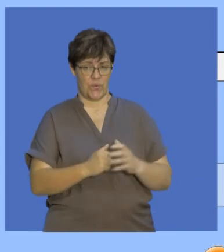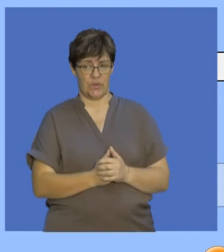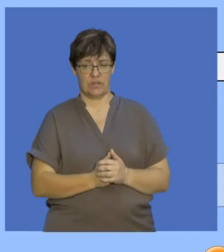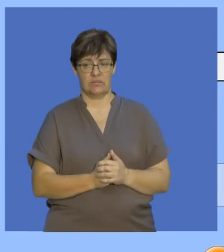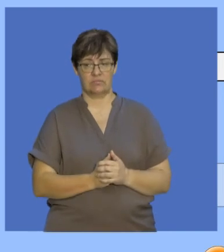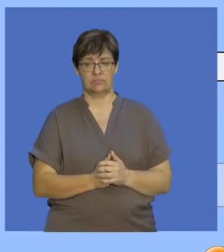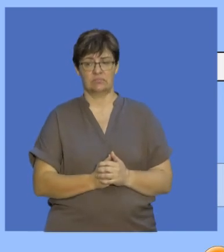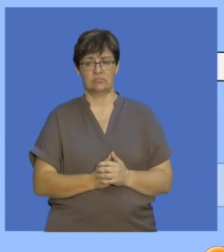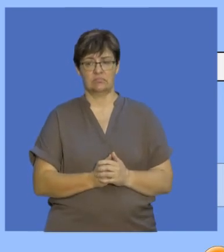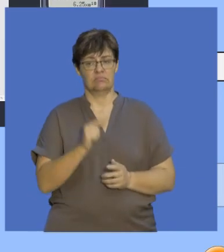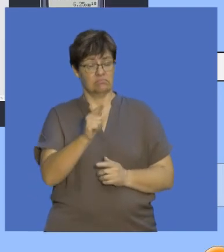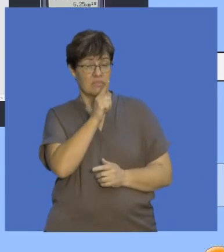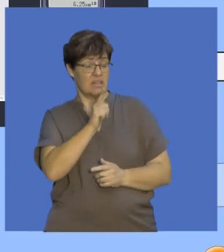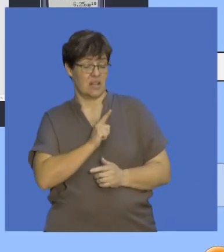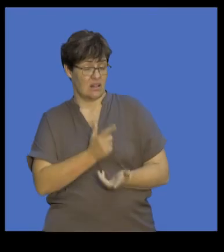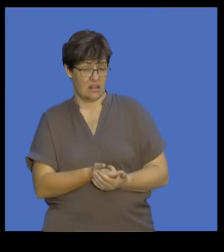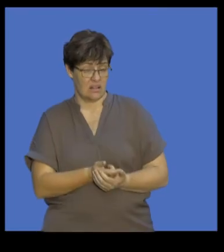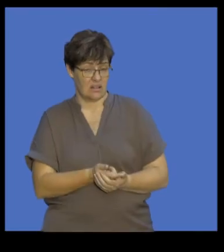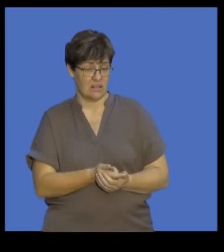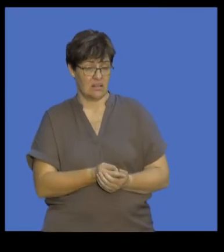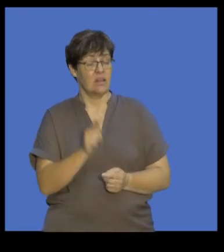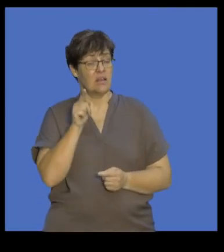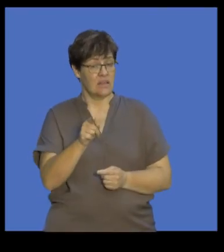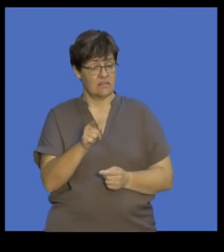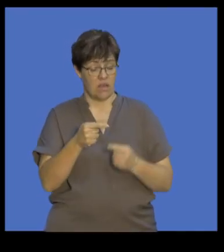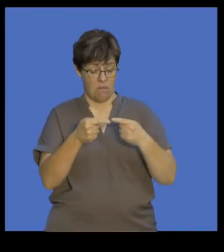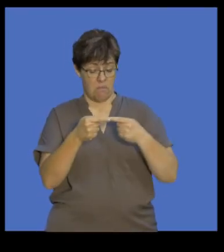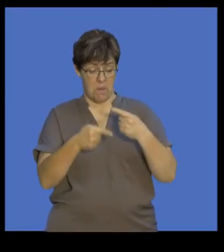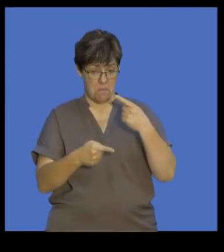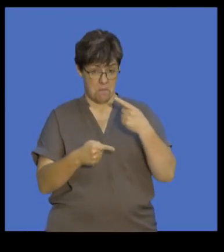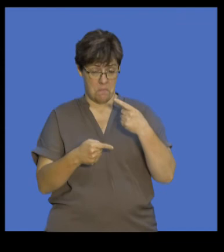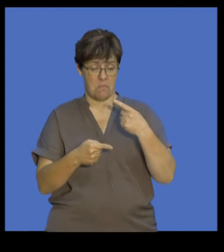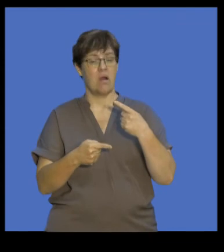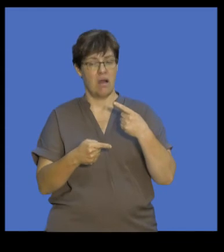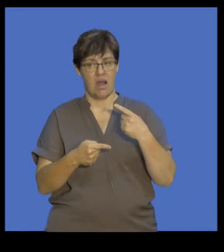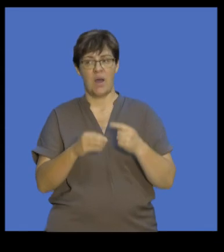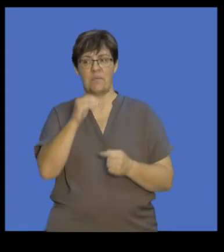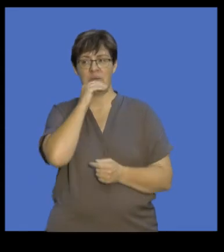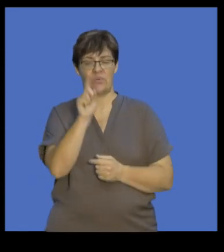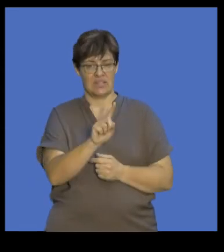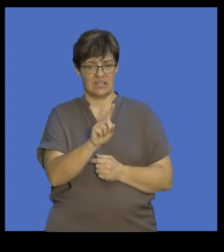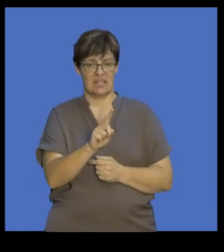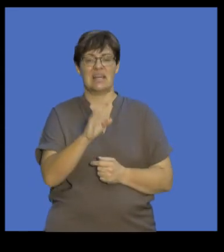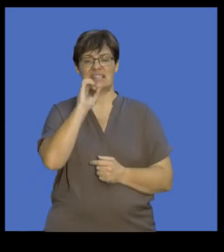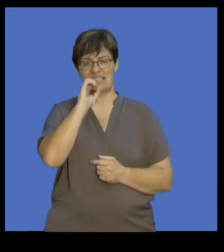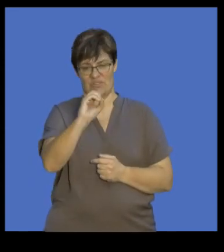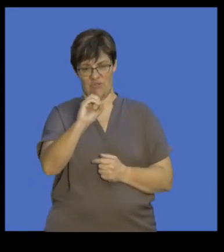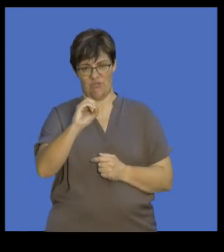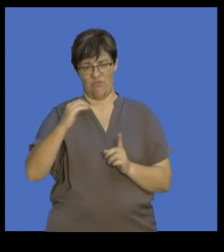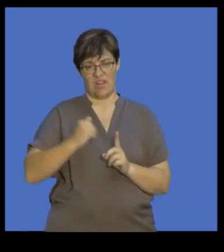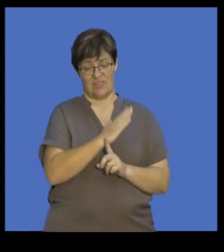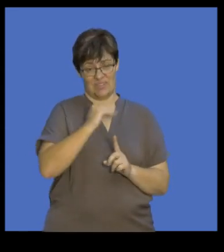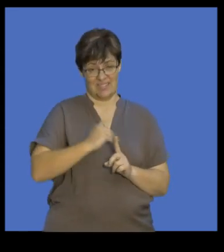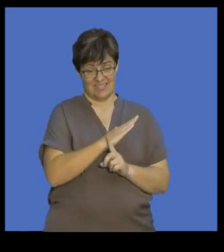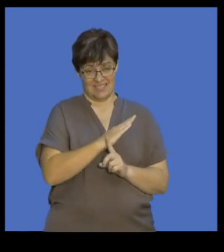of current. Okay. So what does this tell us? That once the circuit is broken, it simply means that there is